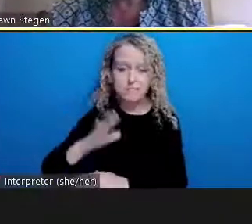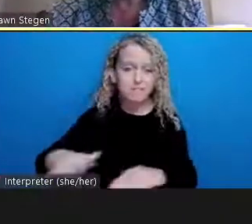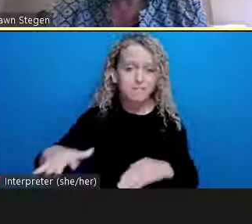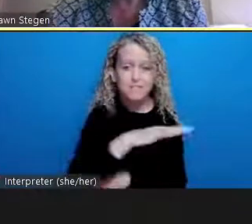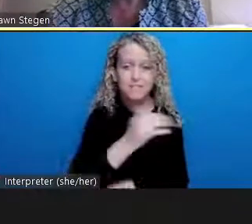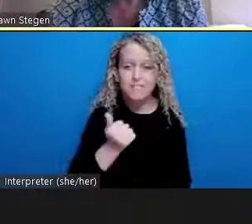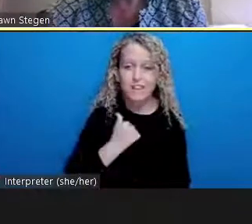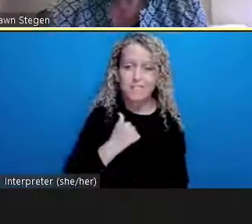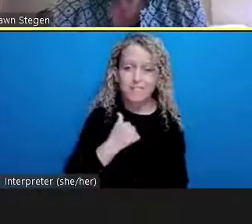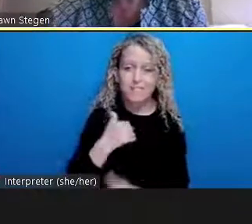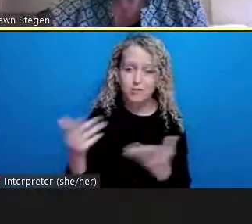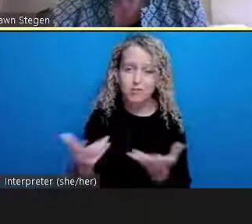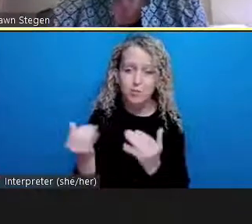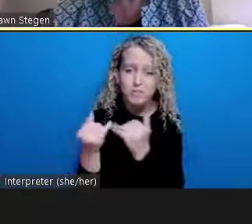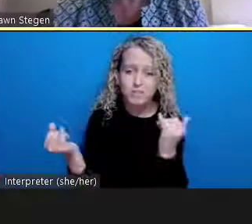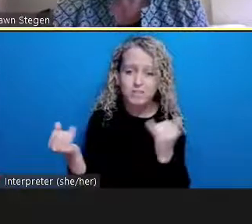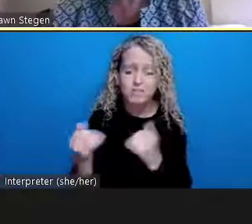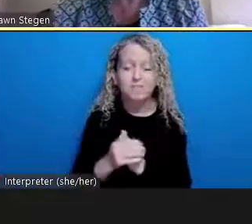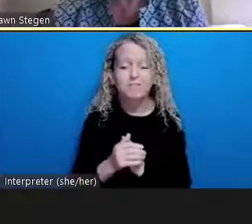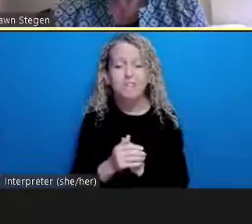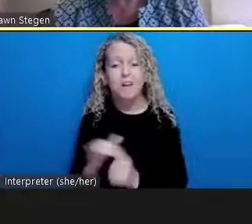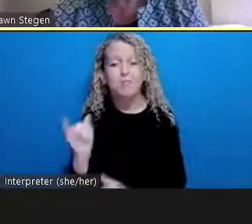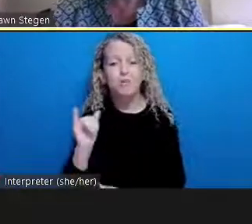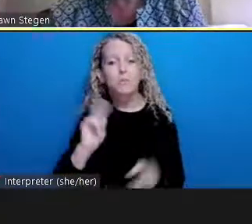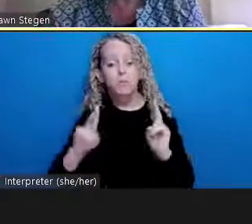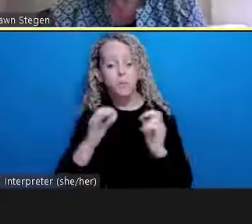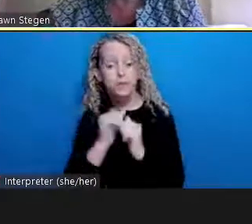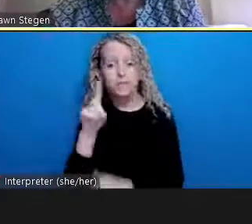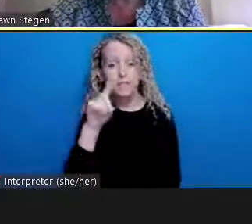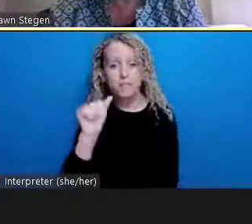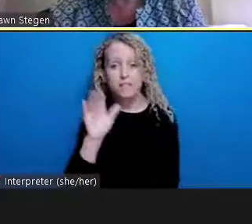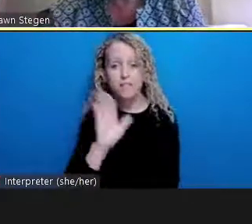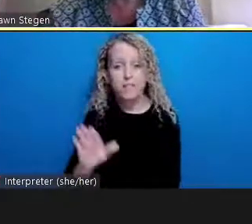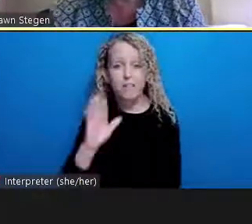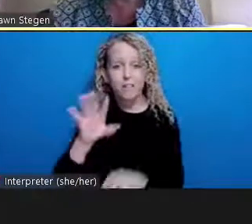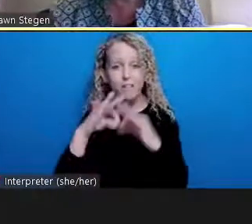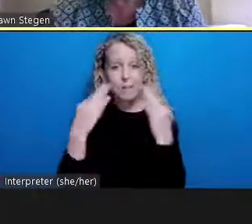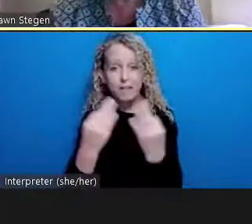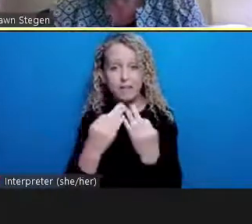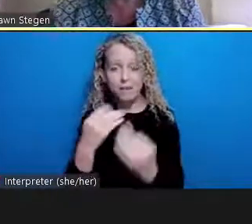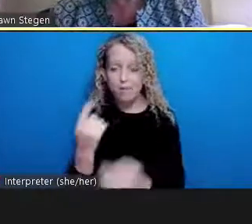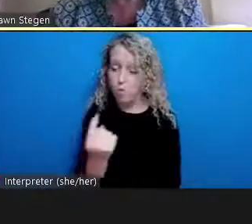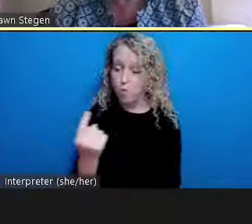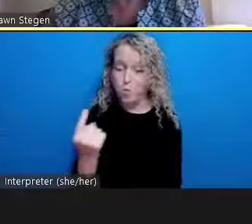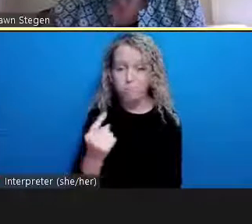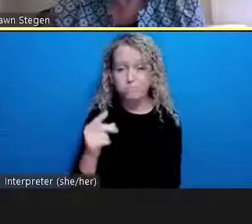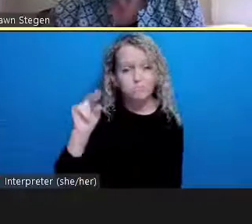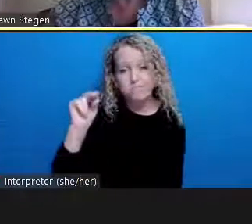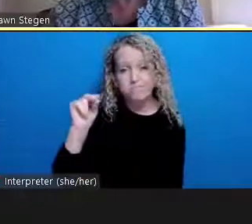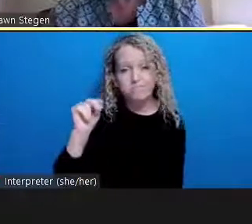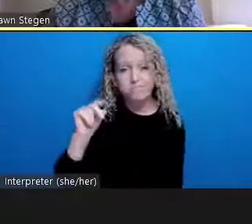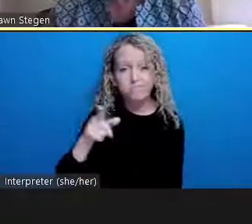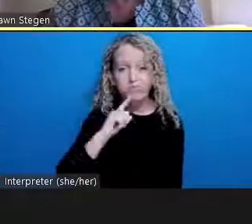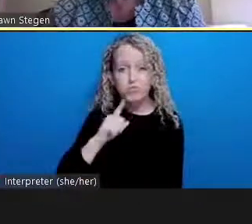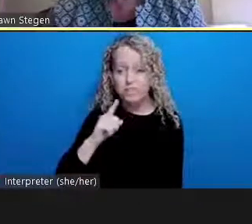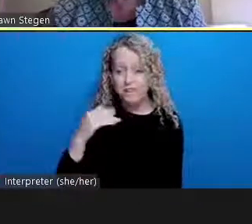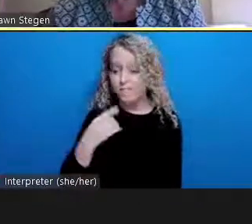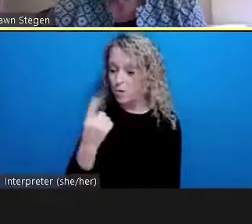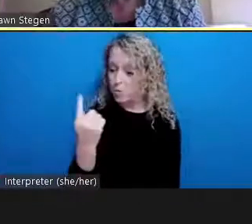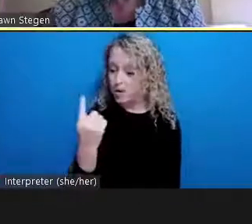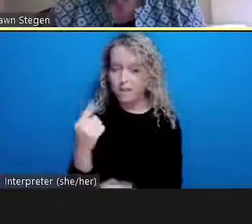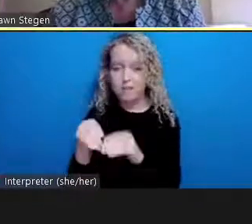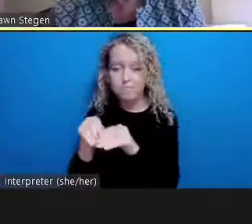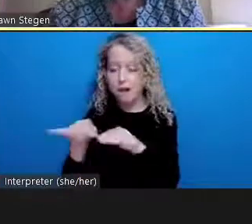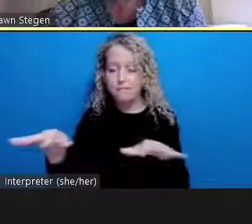more. People with disabilities and their families don't walk or wheel alone. It's really a ripple effect. Factor